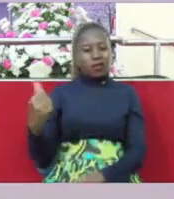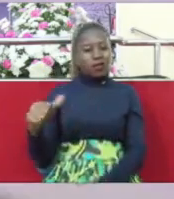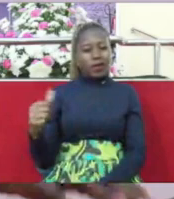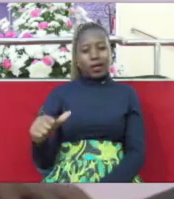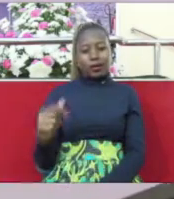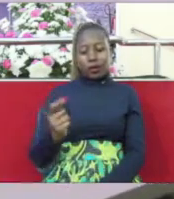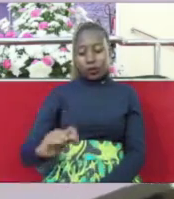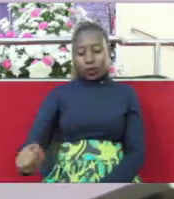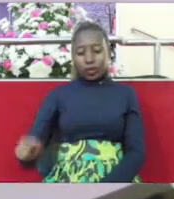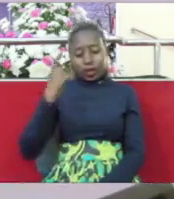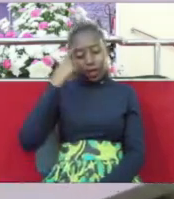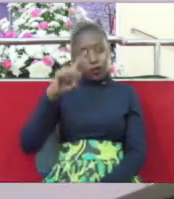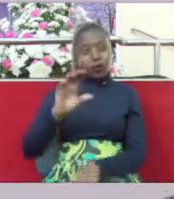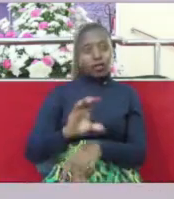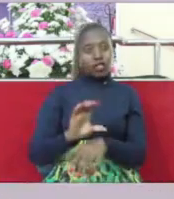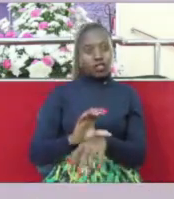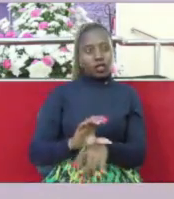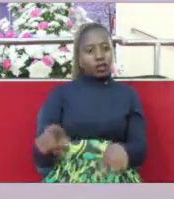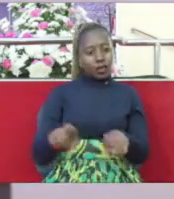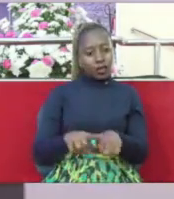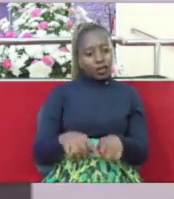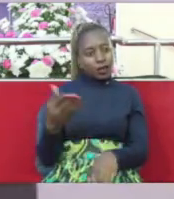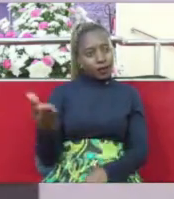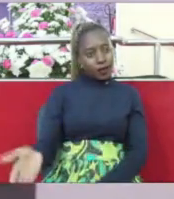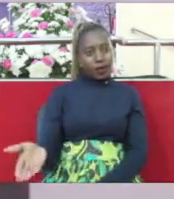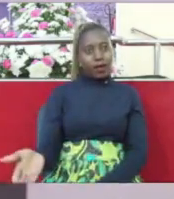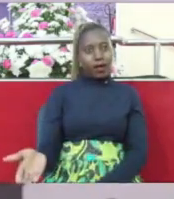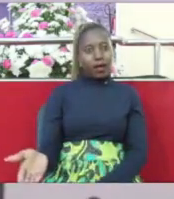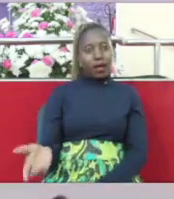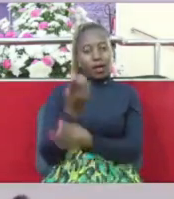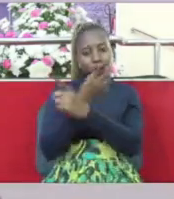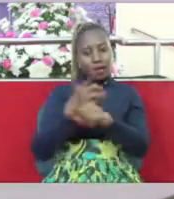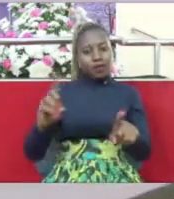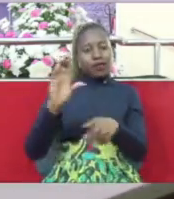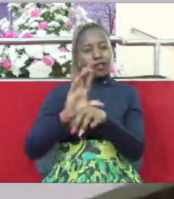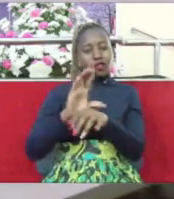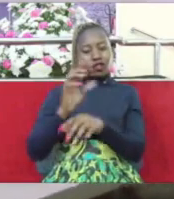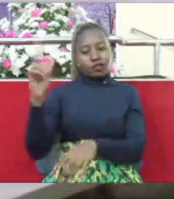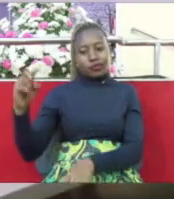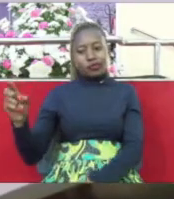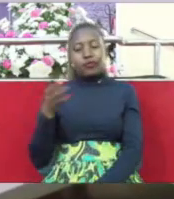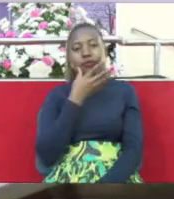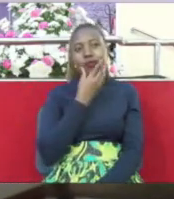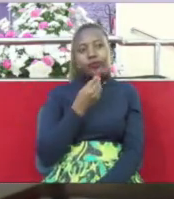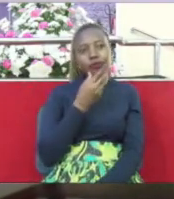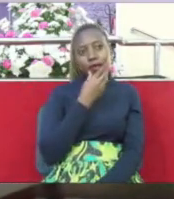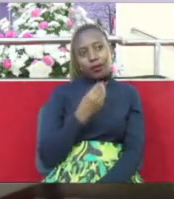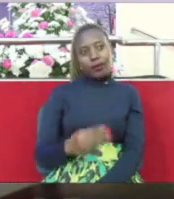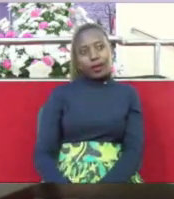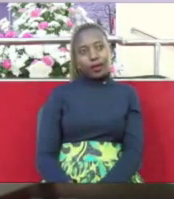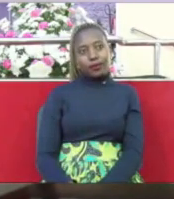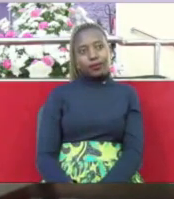the church that is sitting here, the church that is meeting in DCIKZ Zimmerman. Kiwa kanisa garabu kama kanisa hili